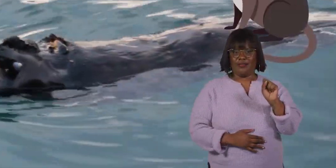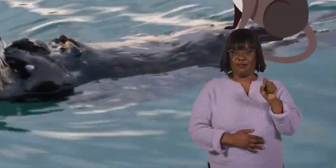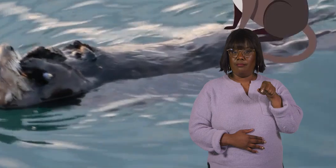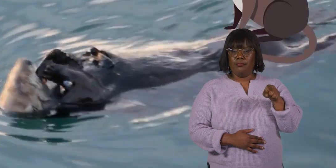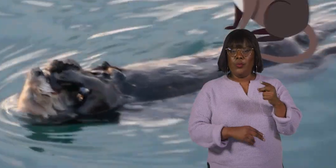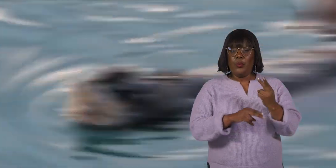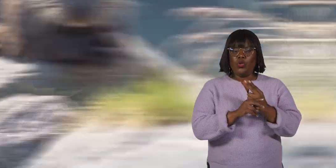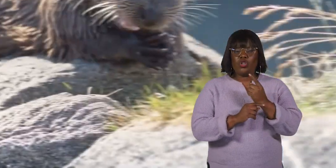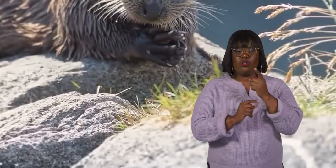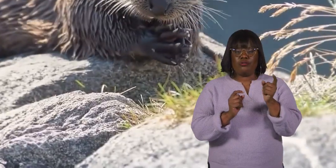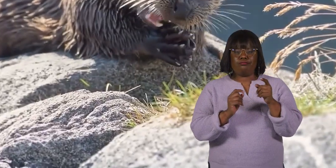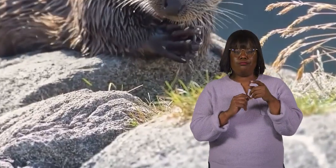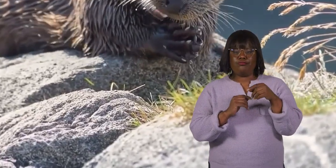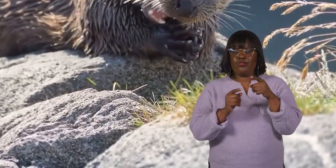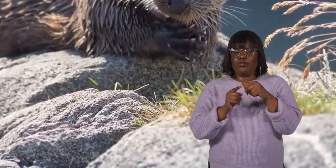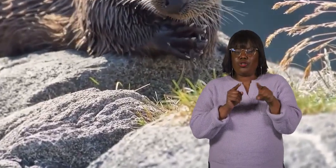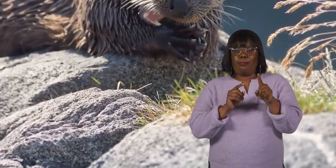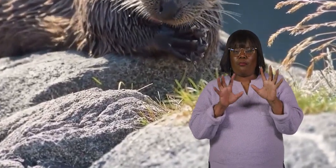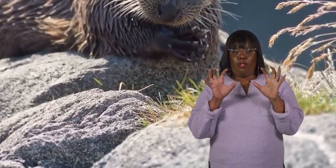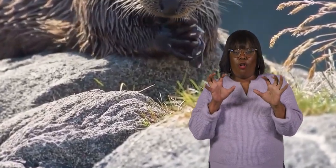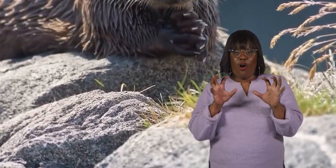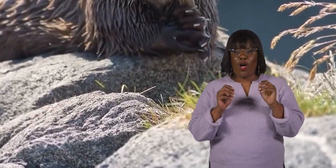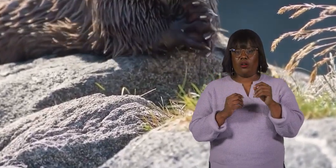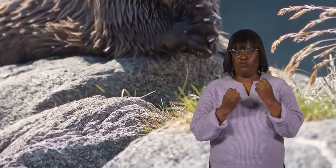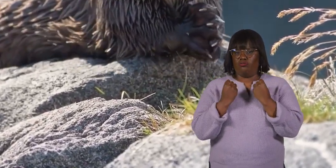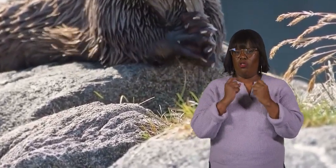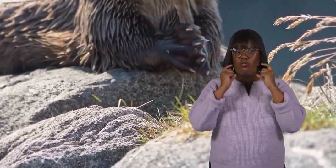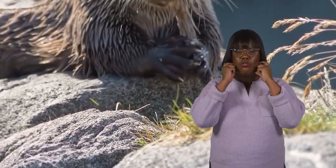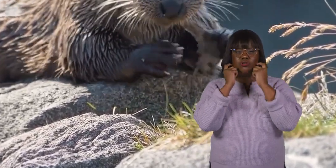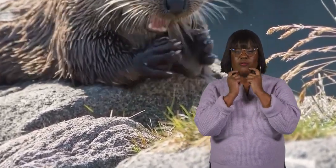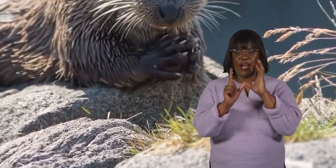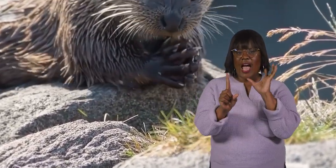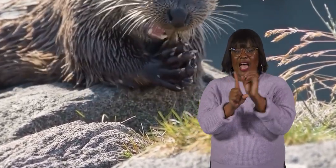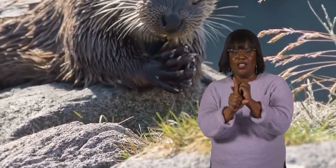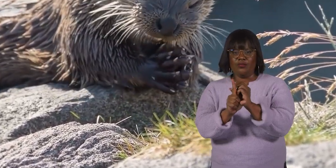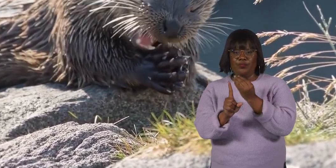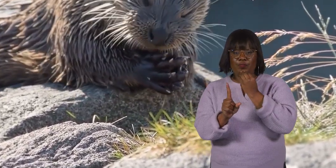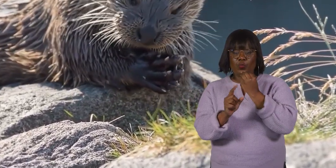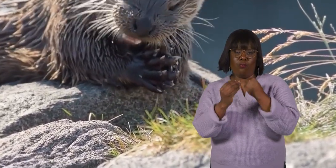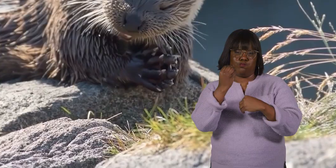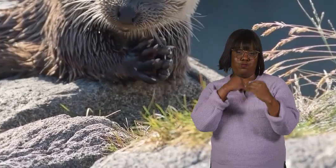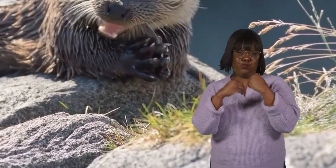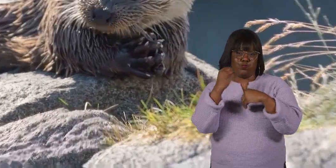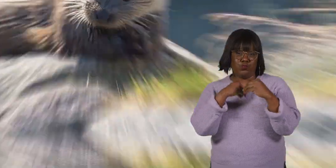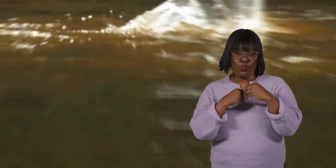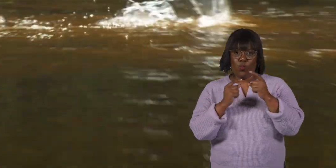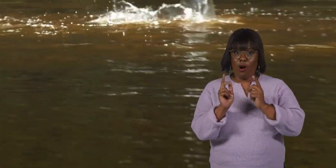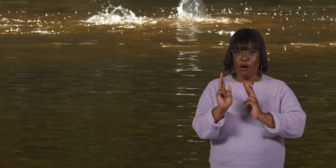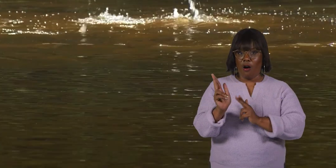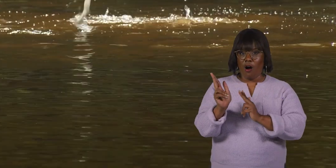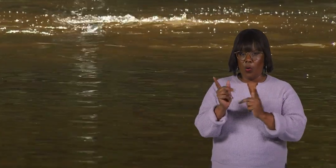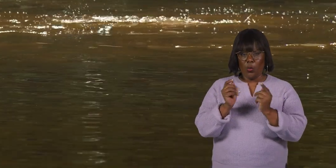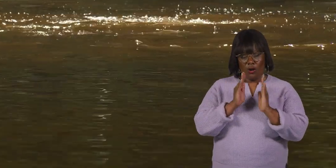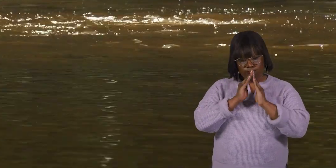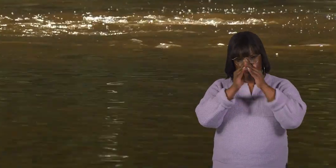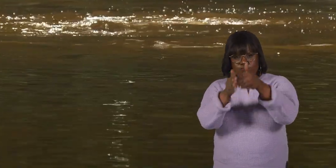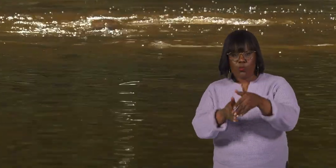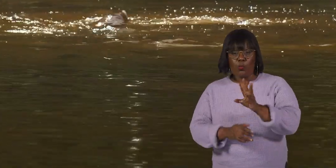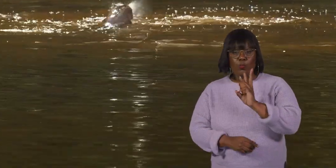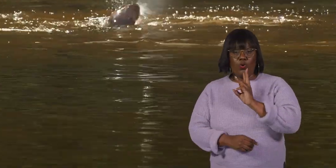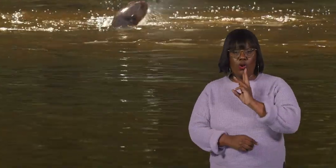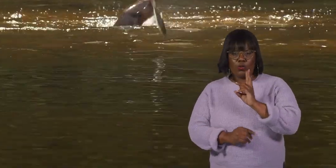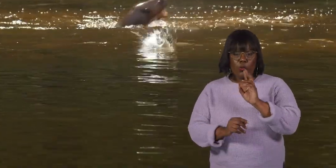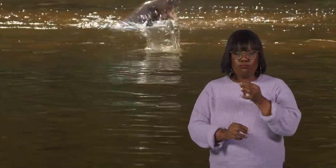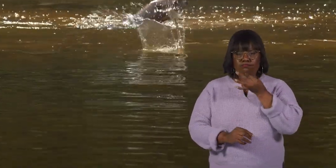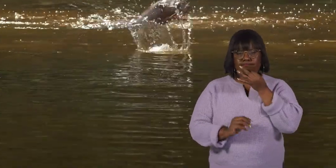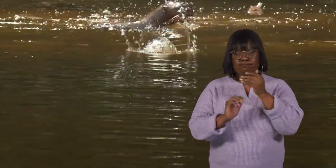water rats. They use their sharp claws and strong jaws to catch and eat food. When hunting, they dive